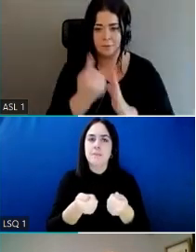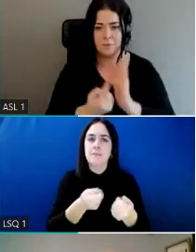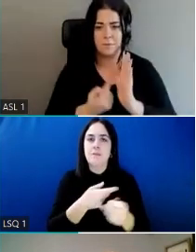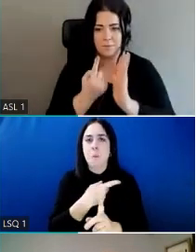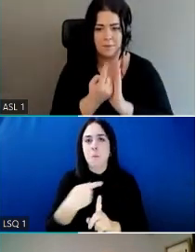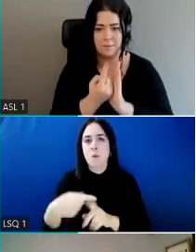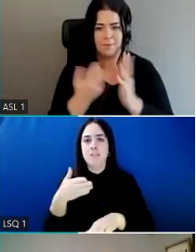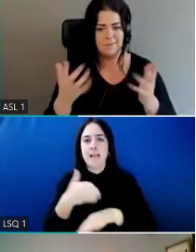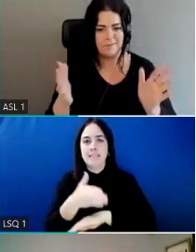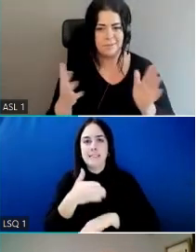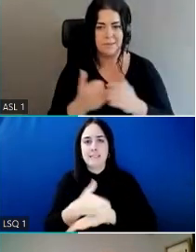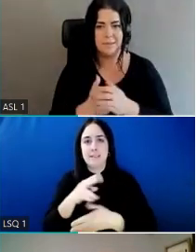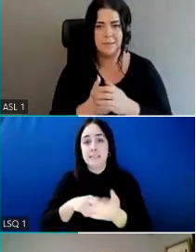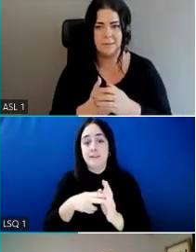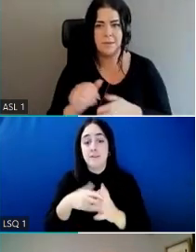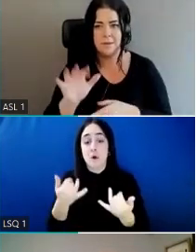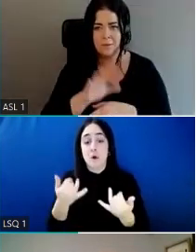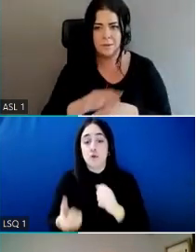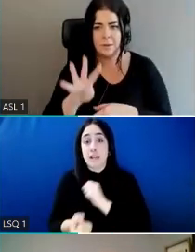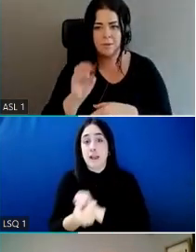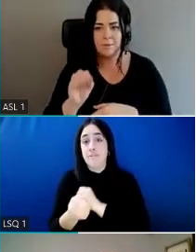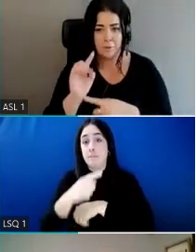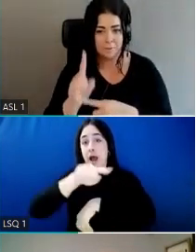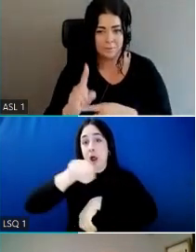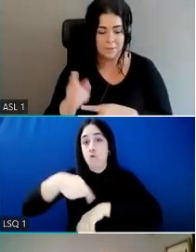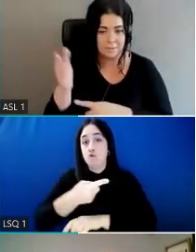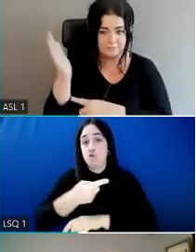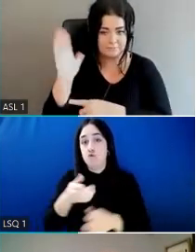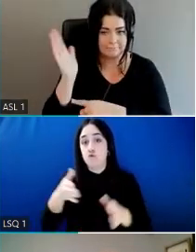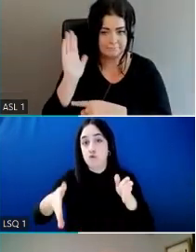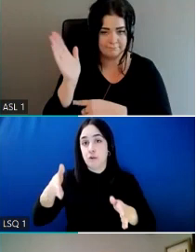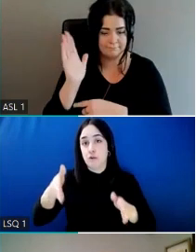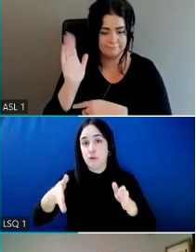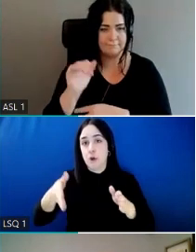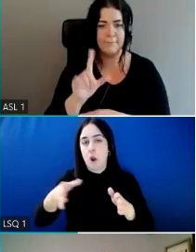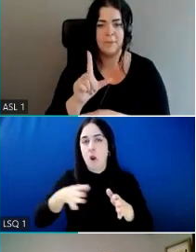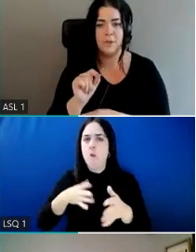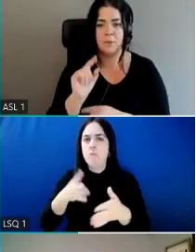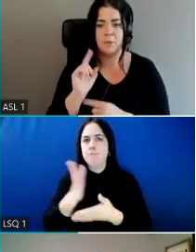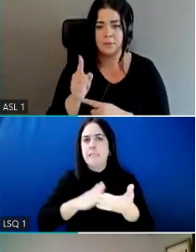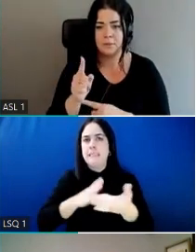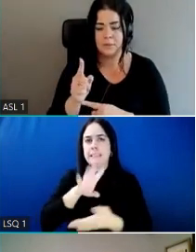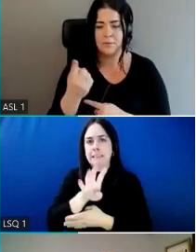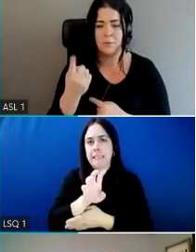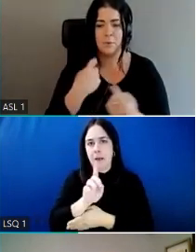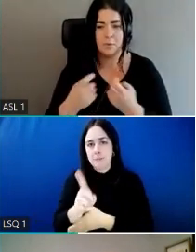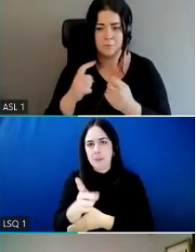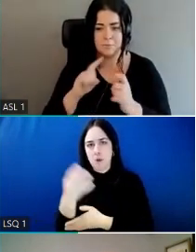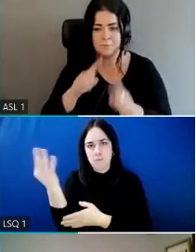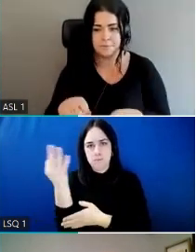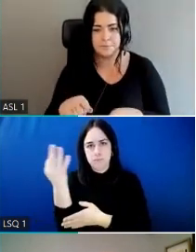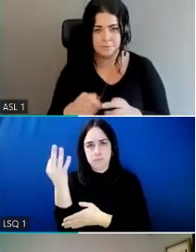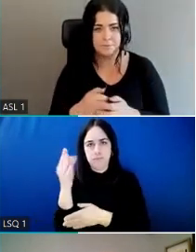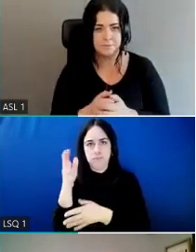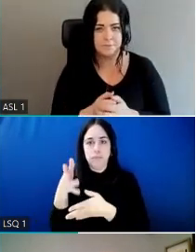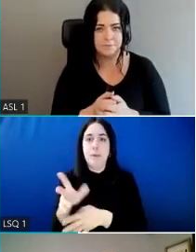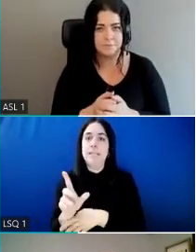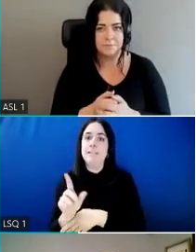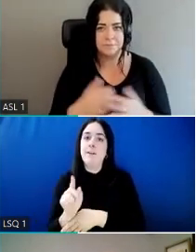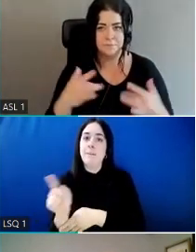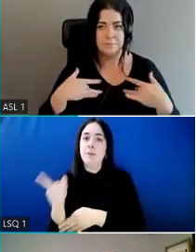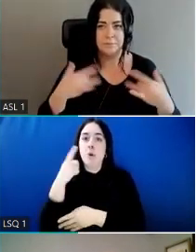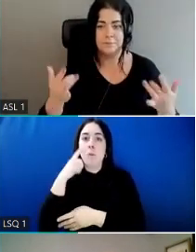long, with approximately 40 minutes of presentation and 20 minutes for questions and answers. This event